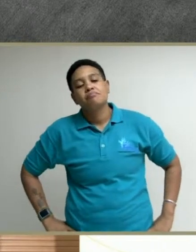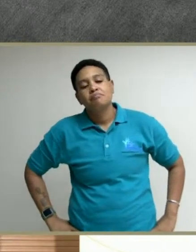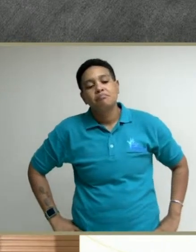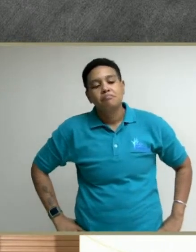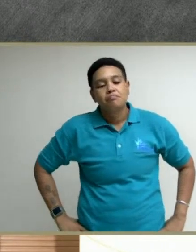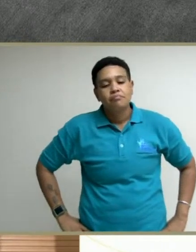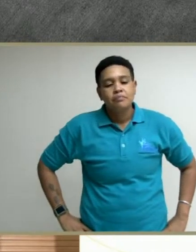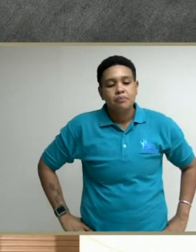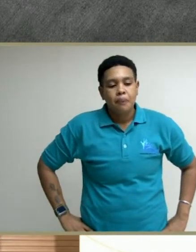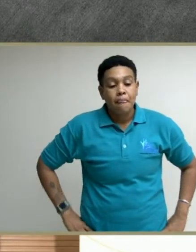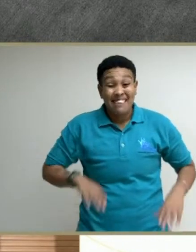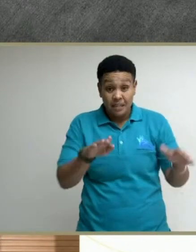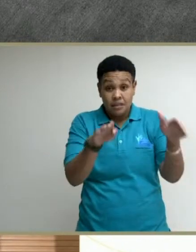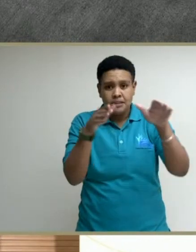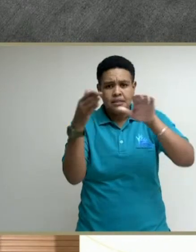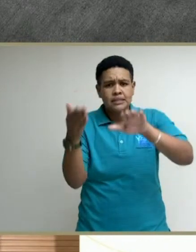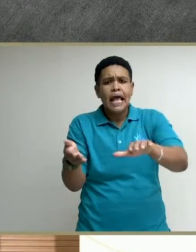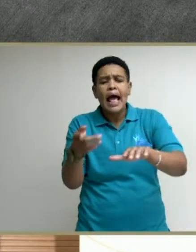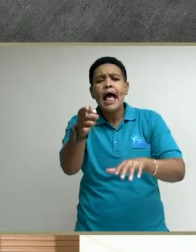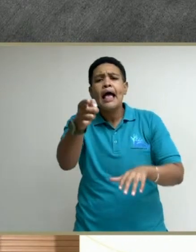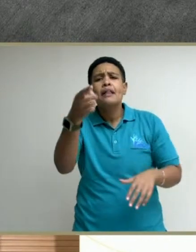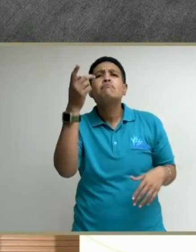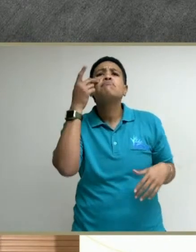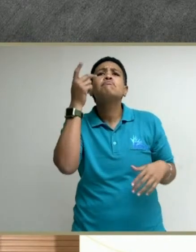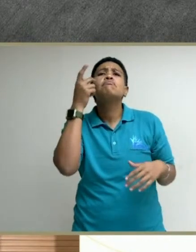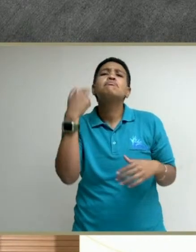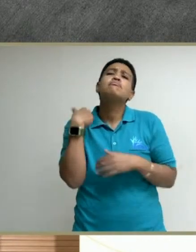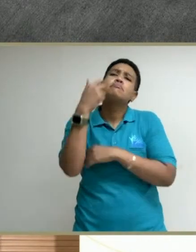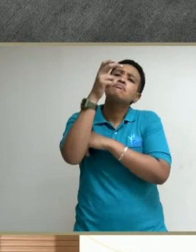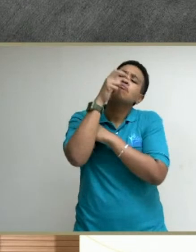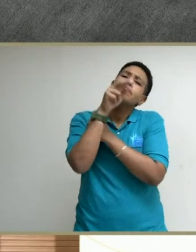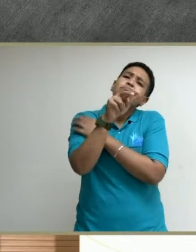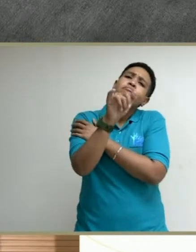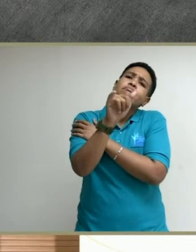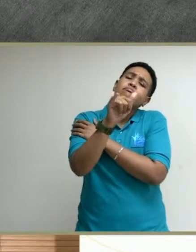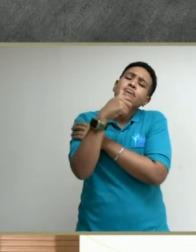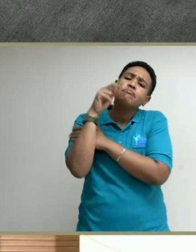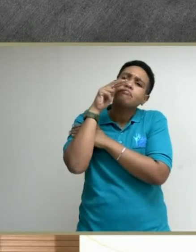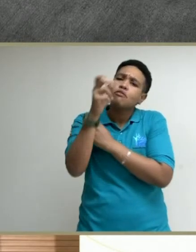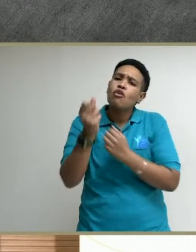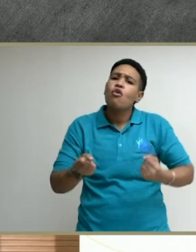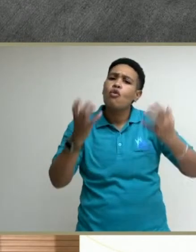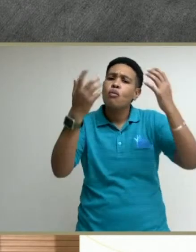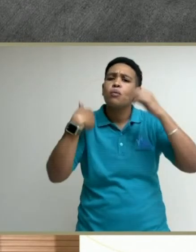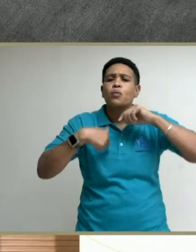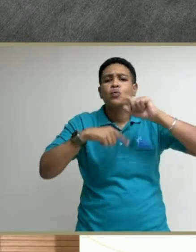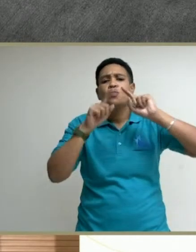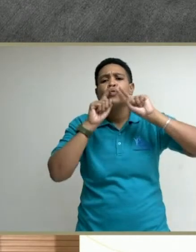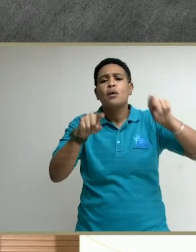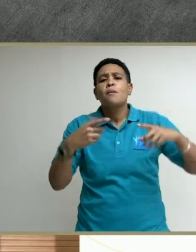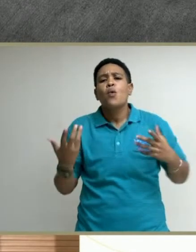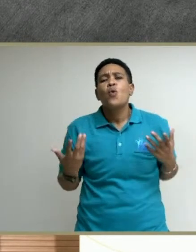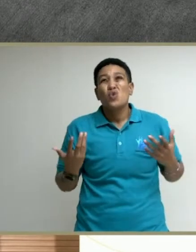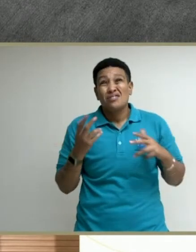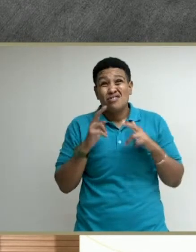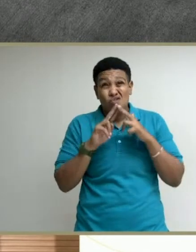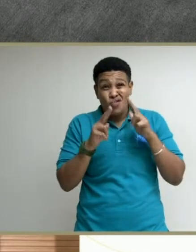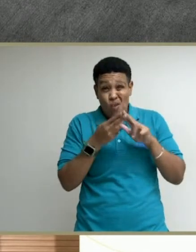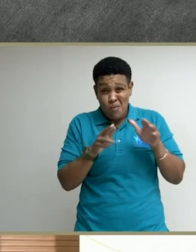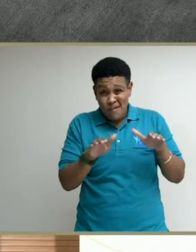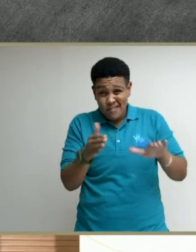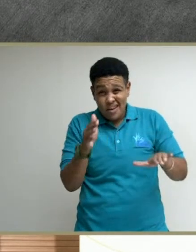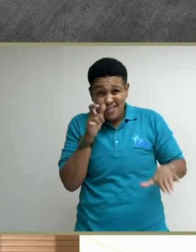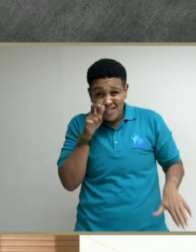In terms of deaths, we would have heard that, we would have seen that we would have been reporting on a number of